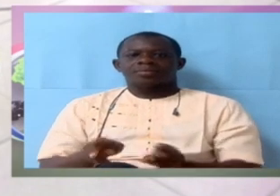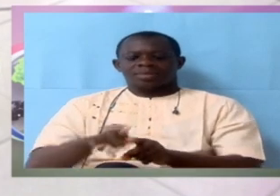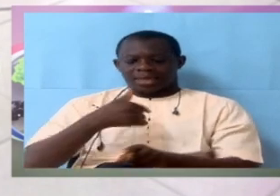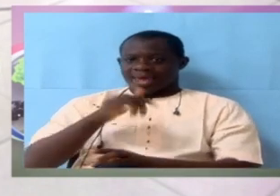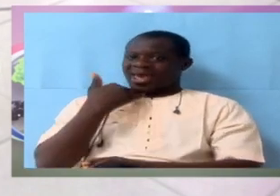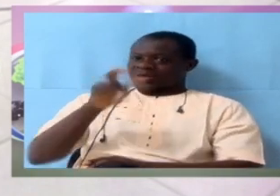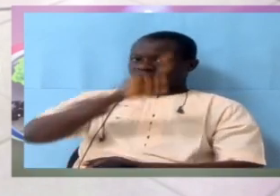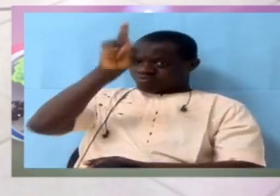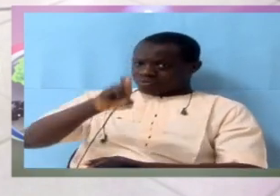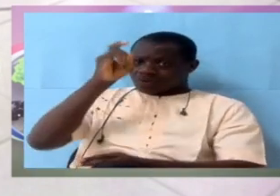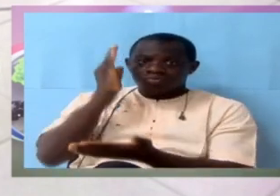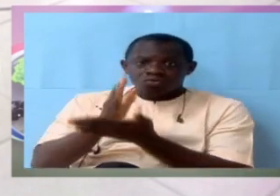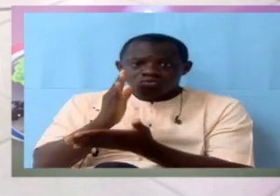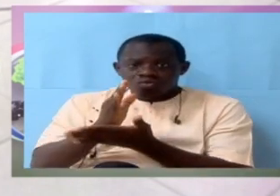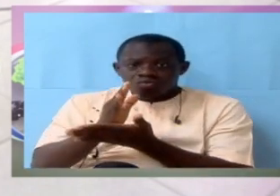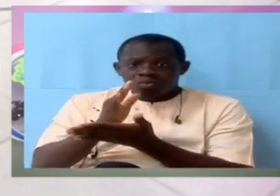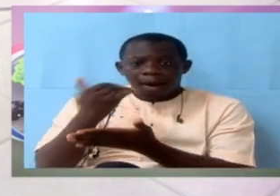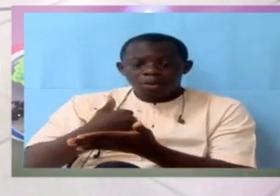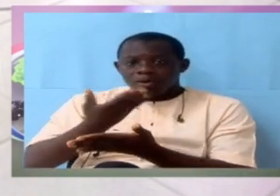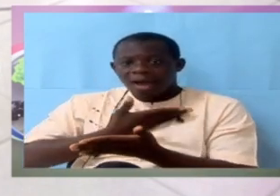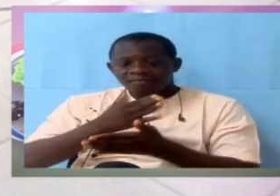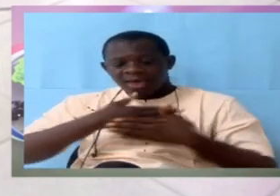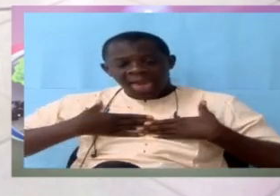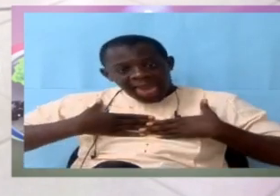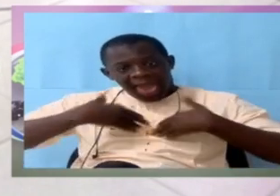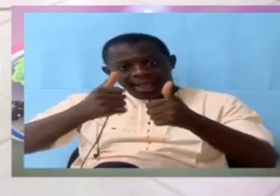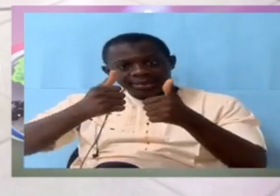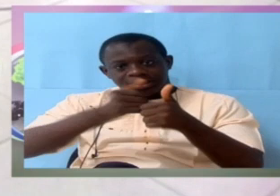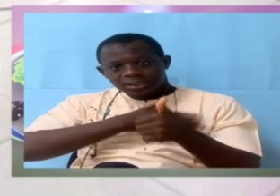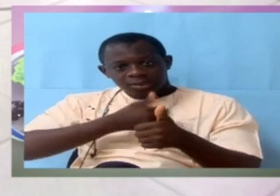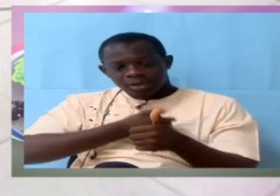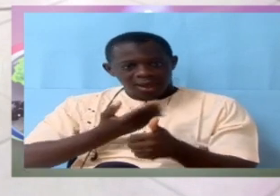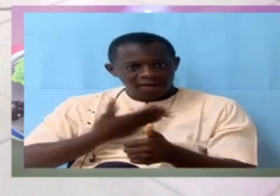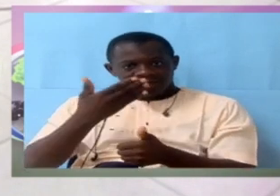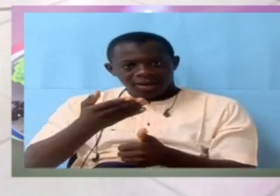asked him, is it really true that people are being cured there?